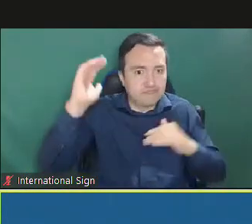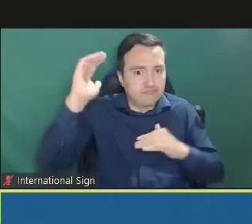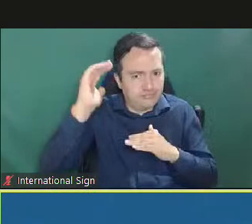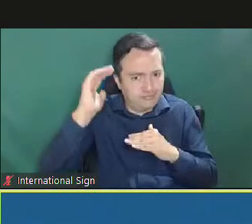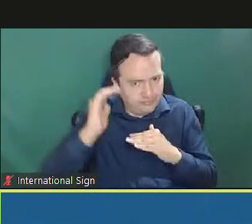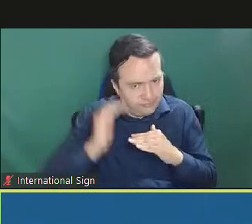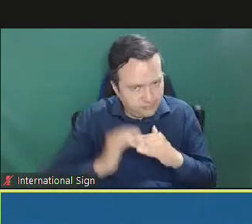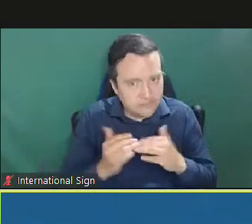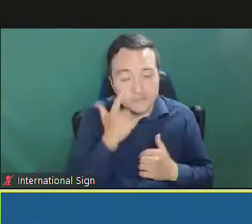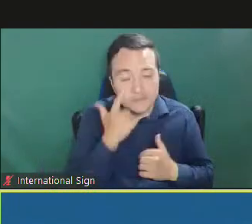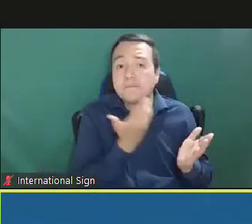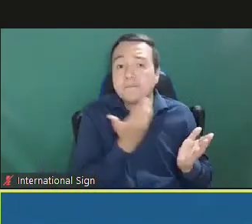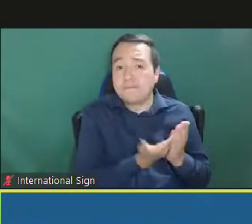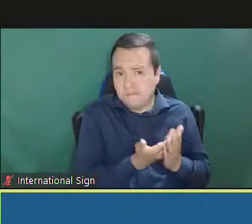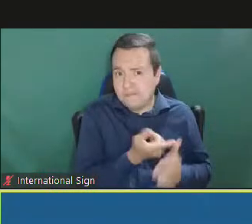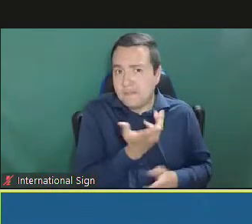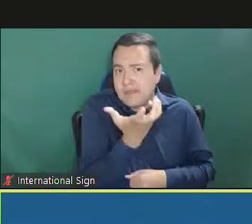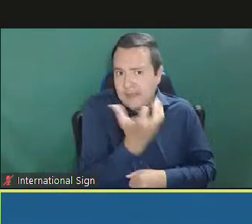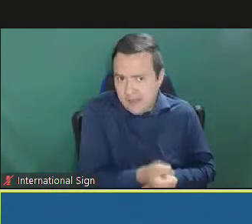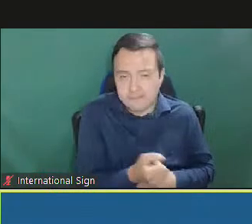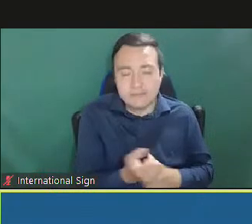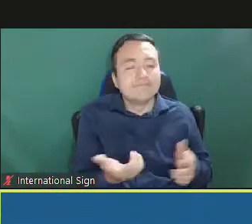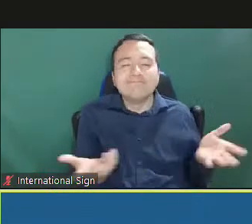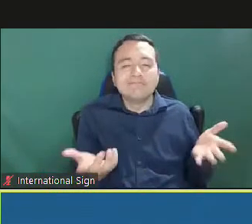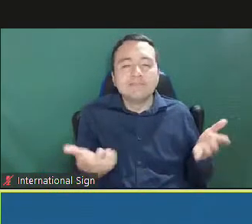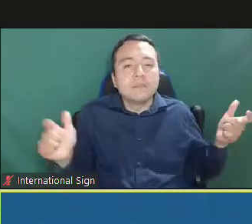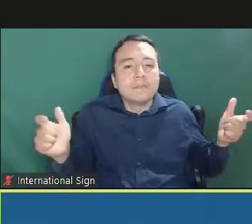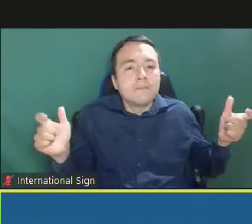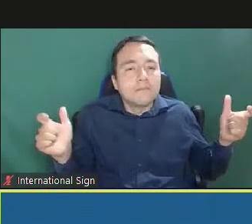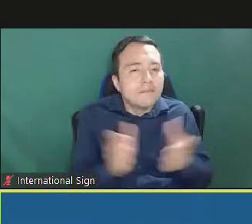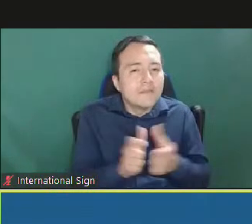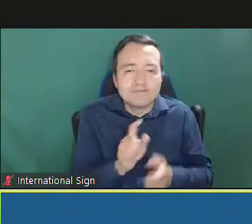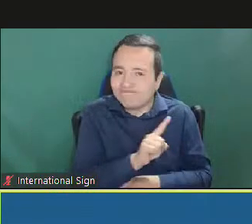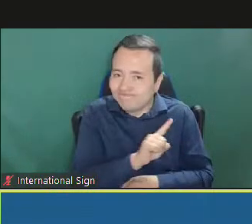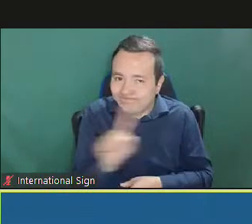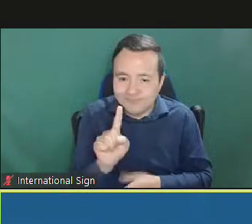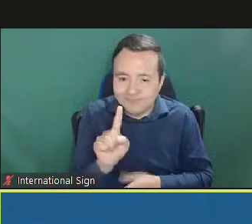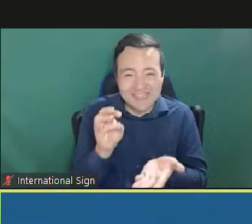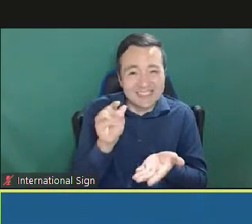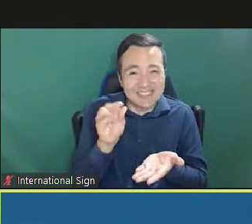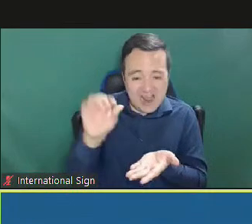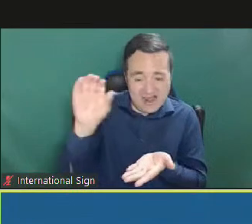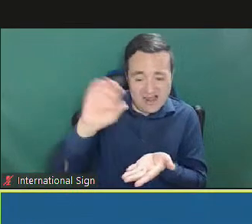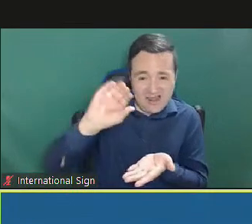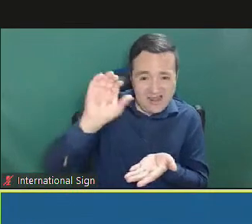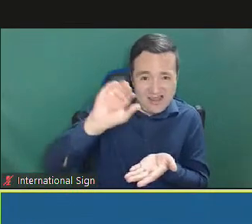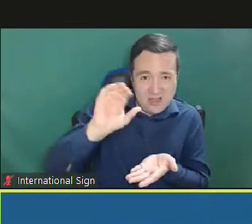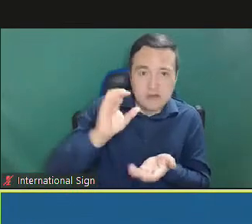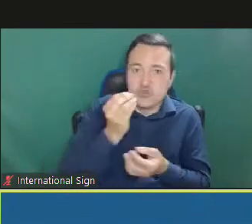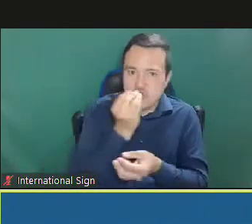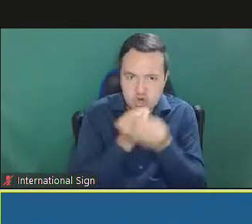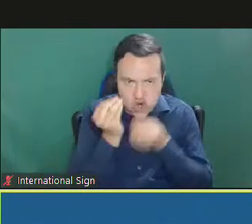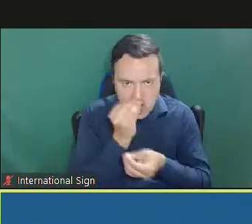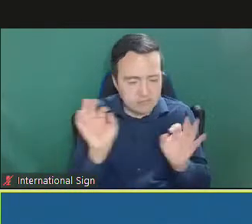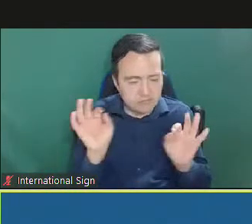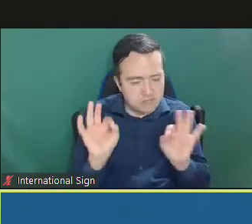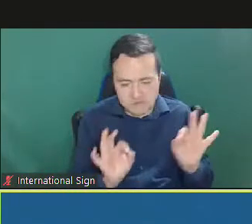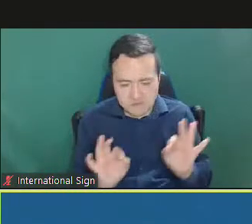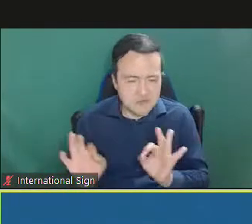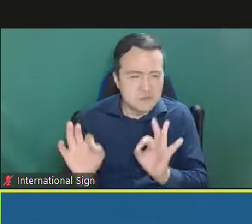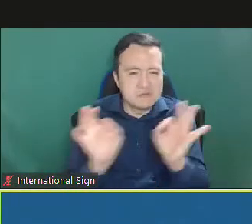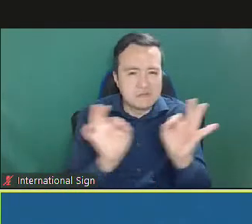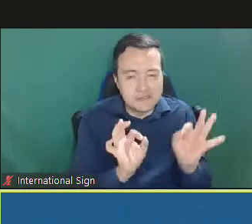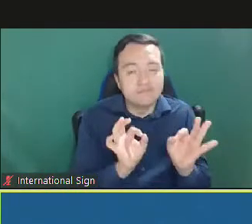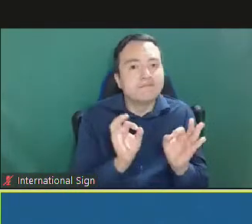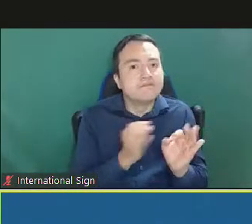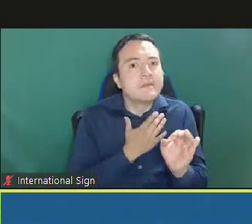salt intake through the reformulation of food products and setting target levels for the amount of salt in food and meals through the establishment